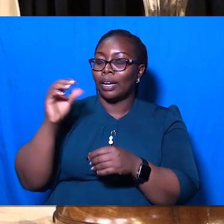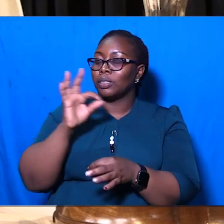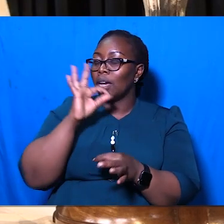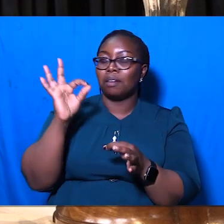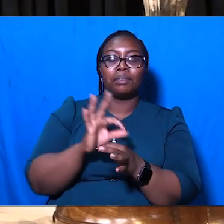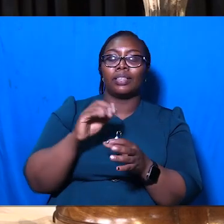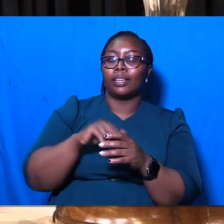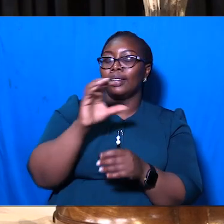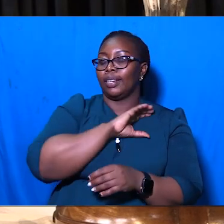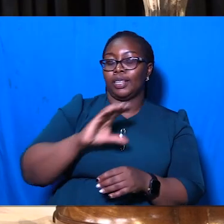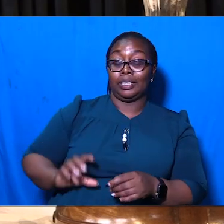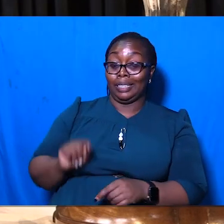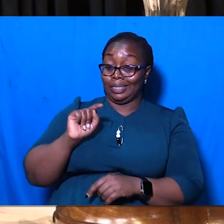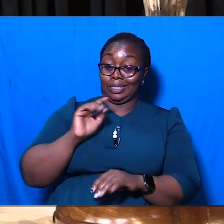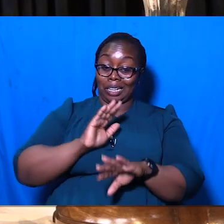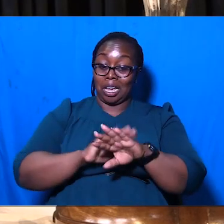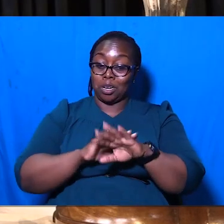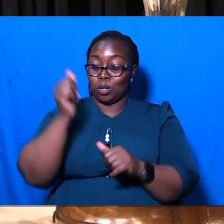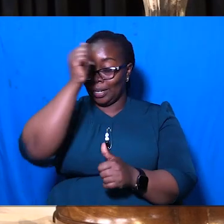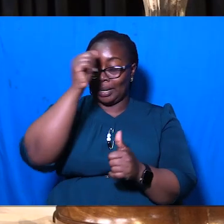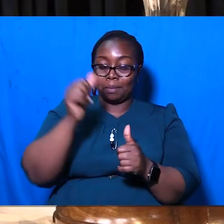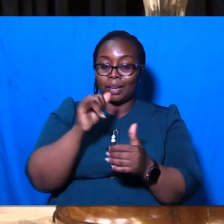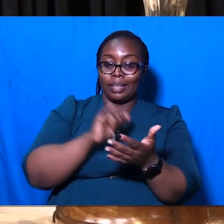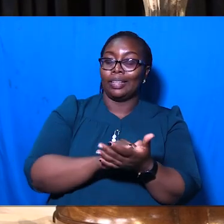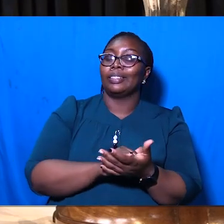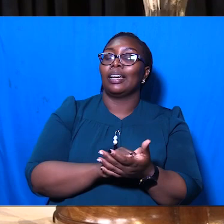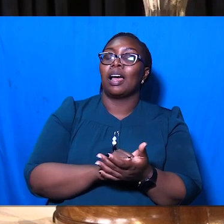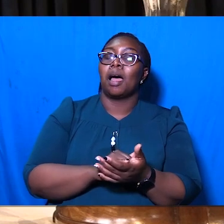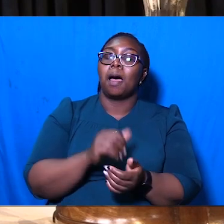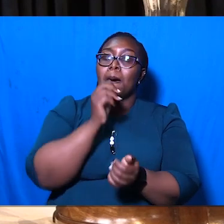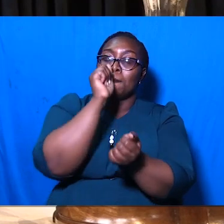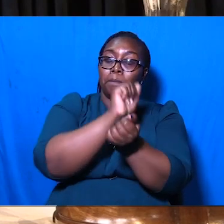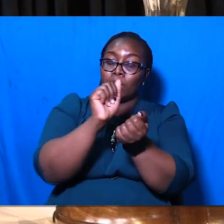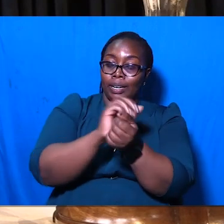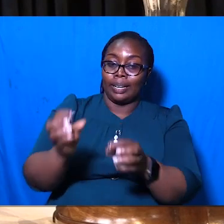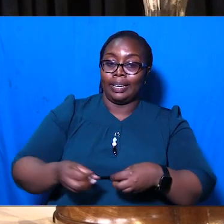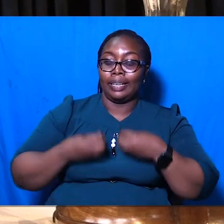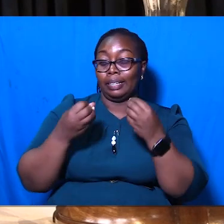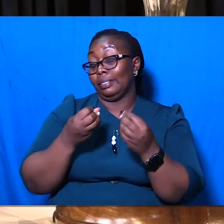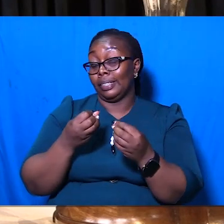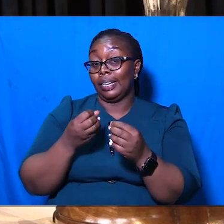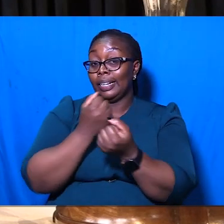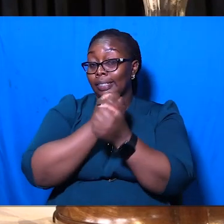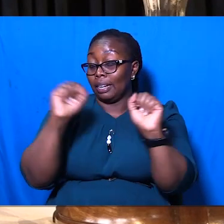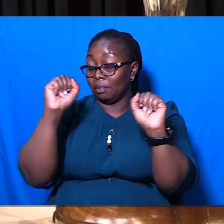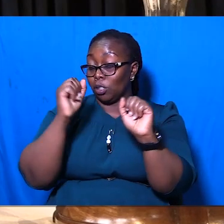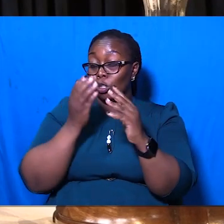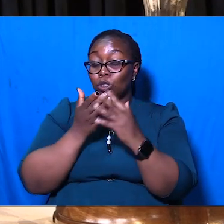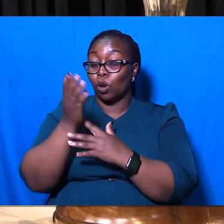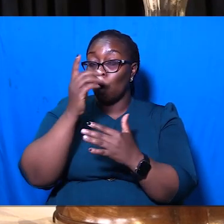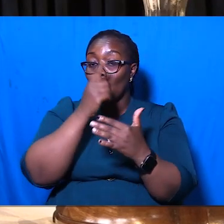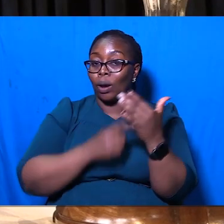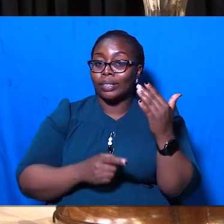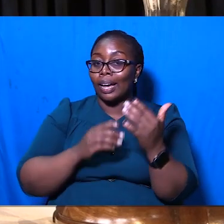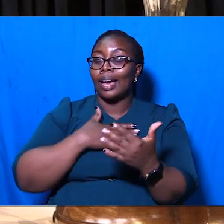A very beautiful reminder that God gives them is that Paul gives them is that salvation is by grace through faith and